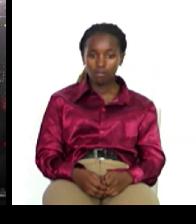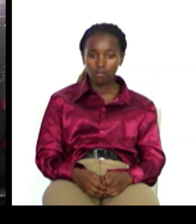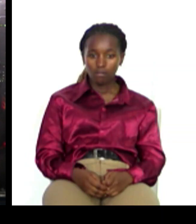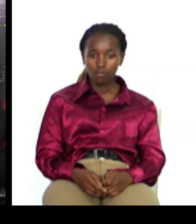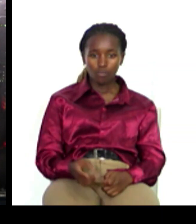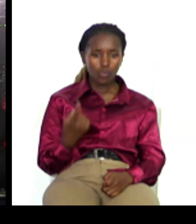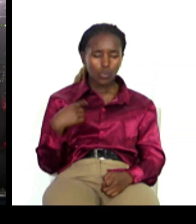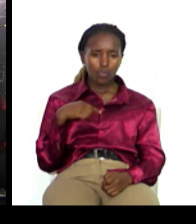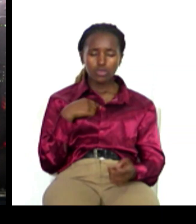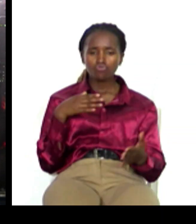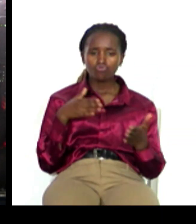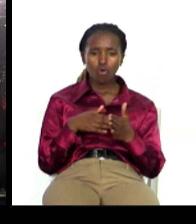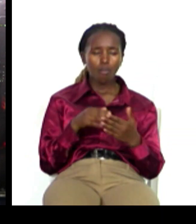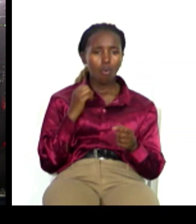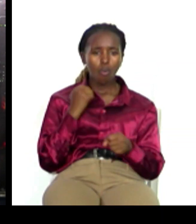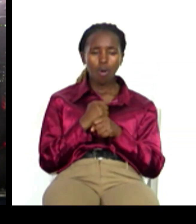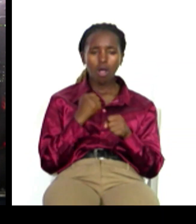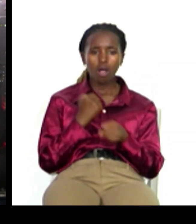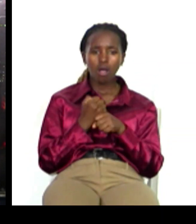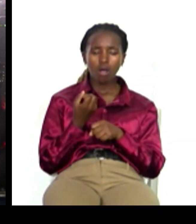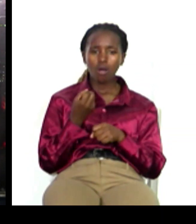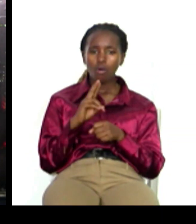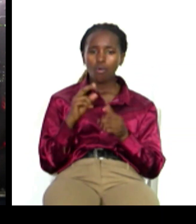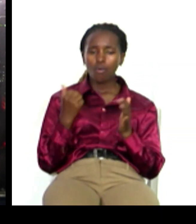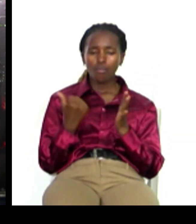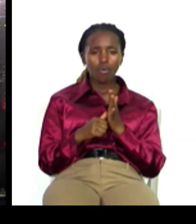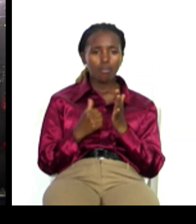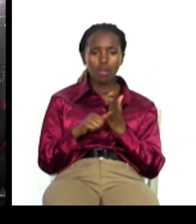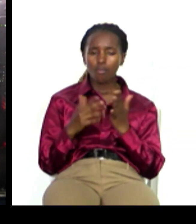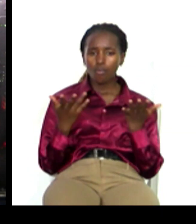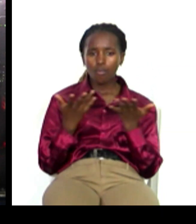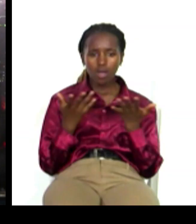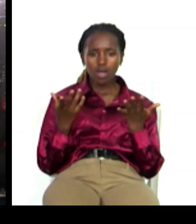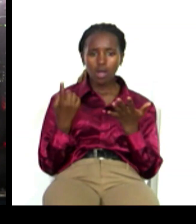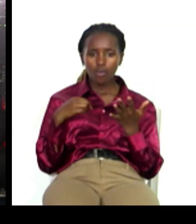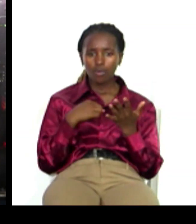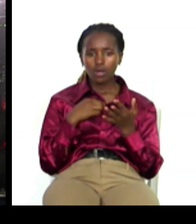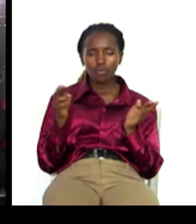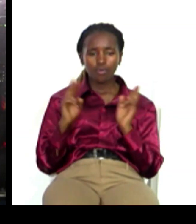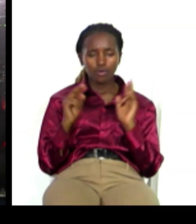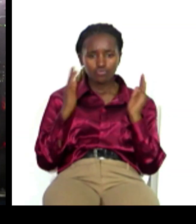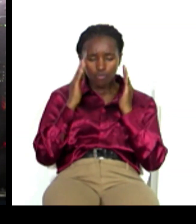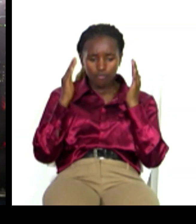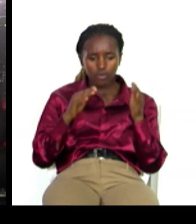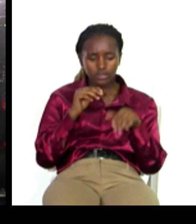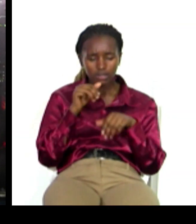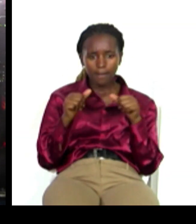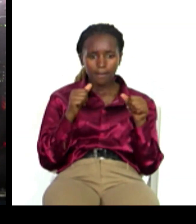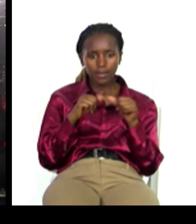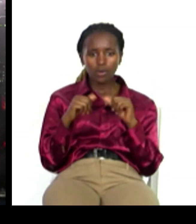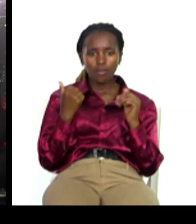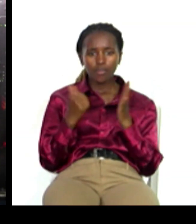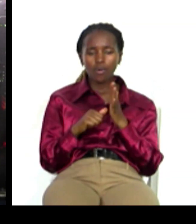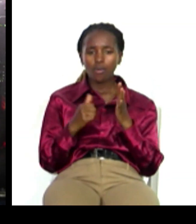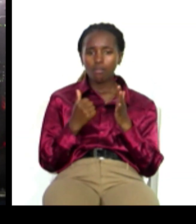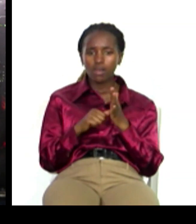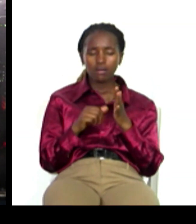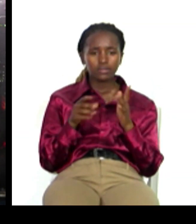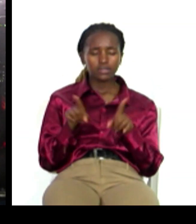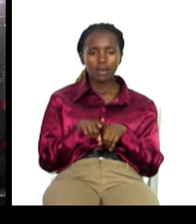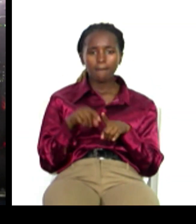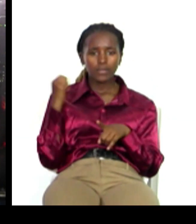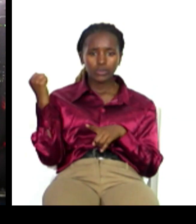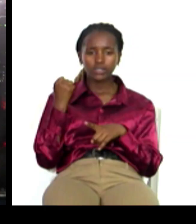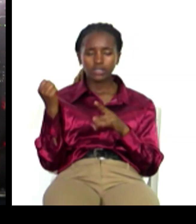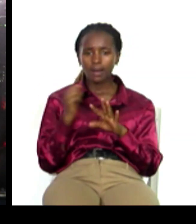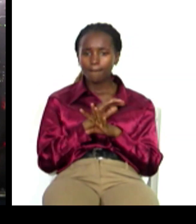working? Are we now in that politics again? I mean, tumesahau kazi ya manini. Okay, Jonah,